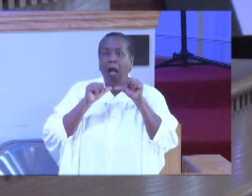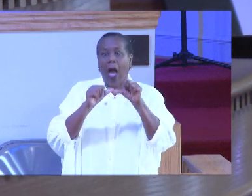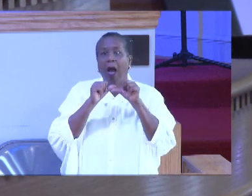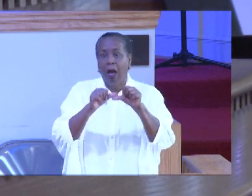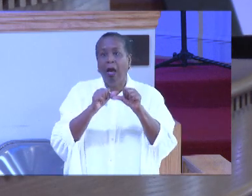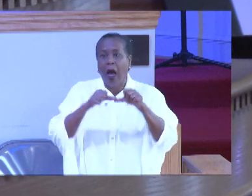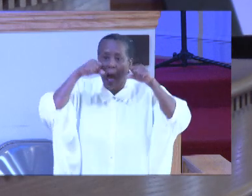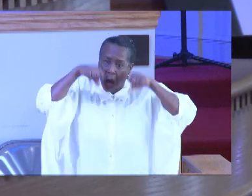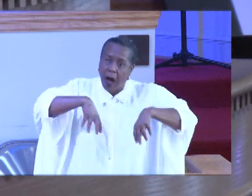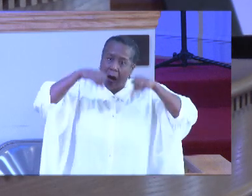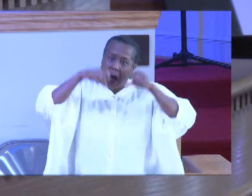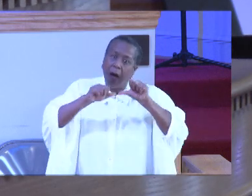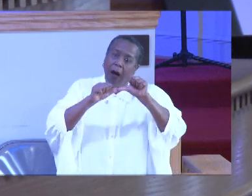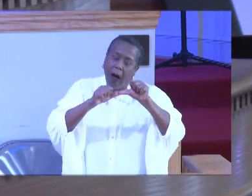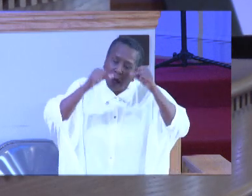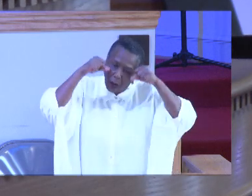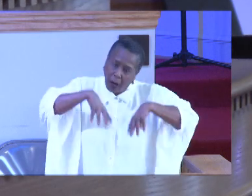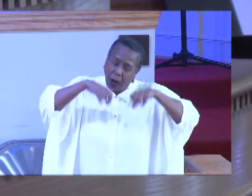crying.